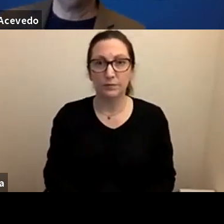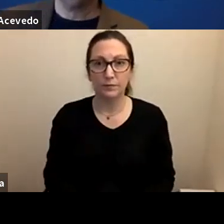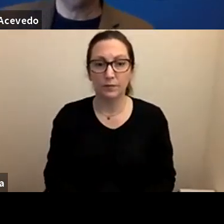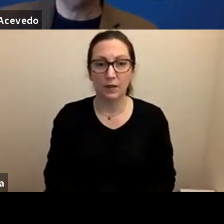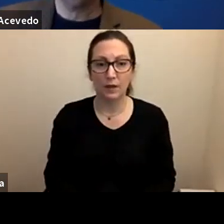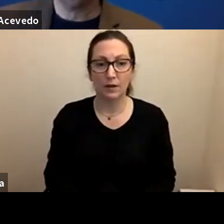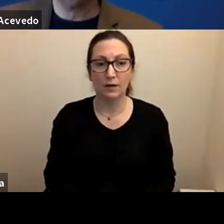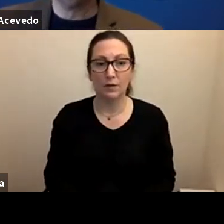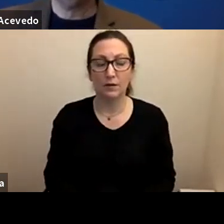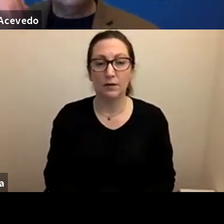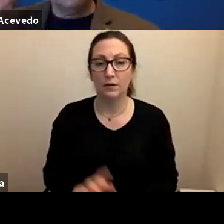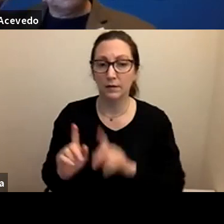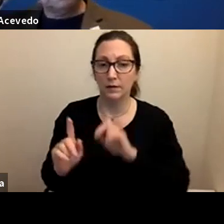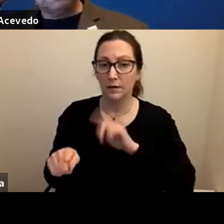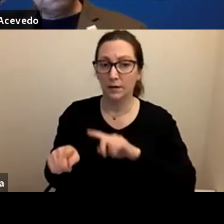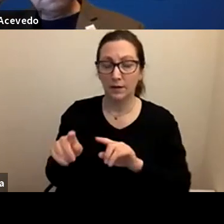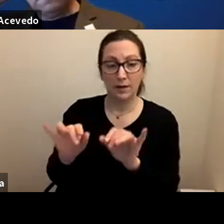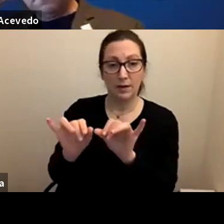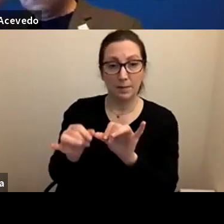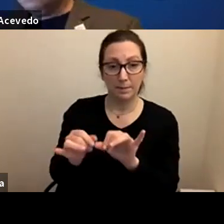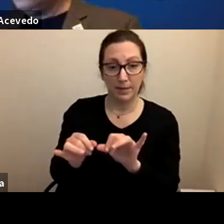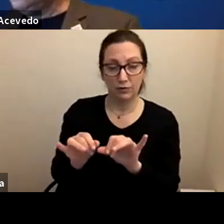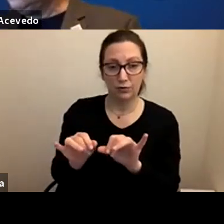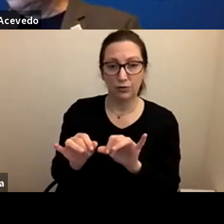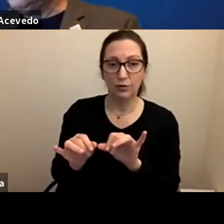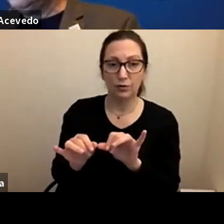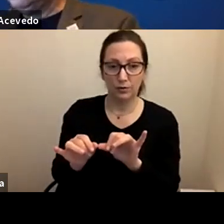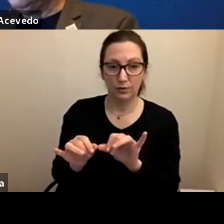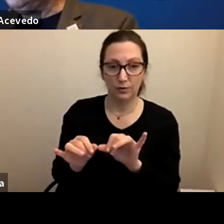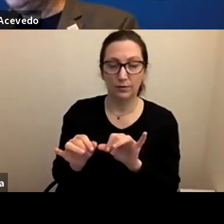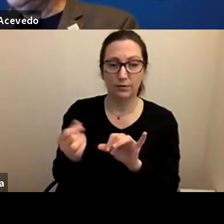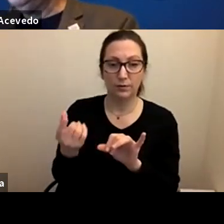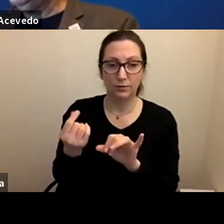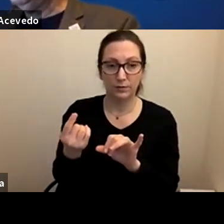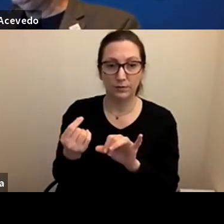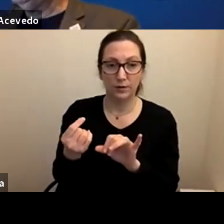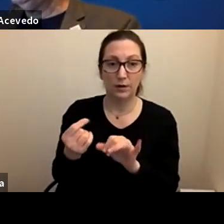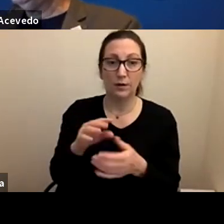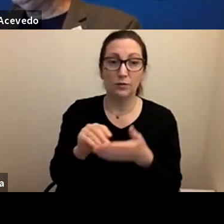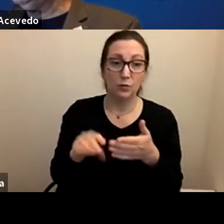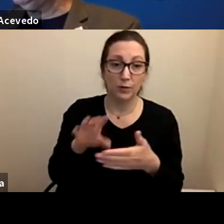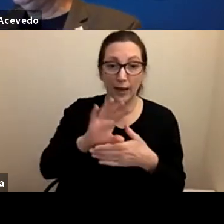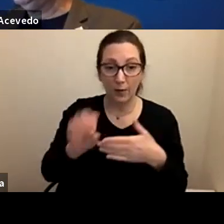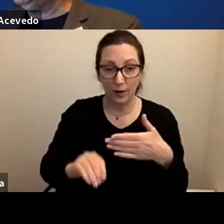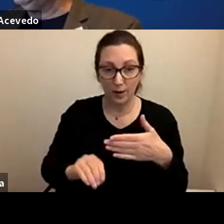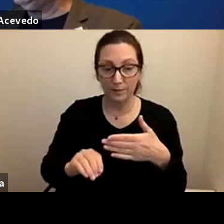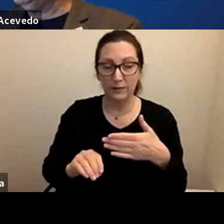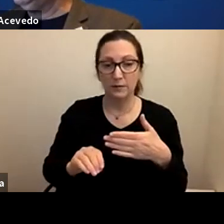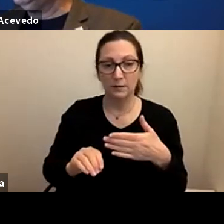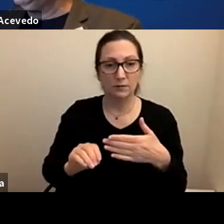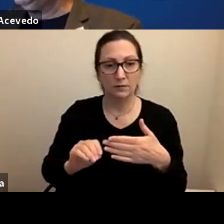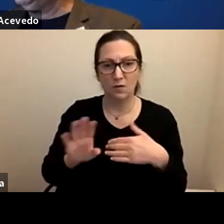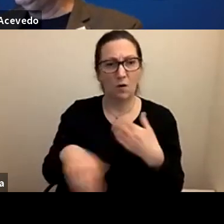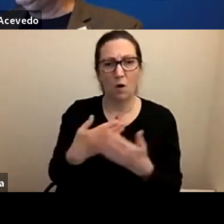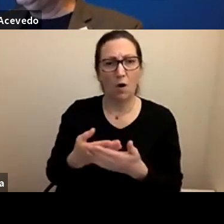I think the measure for the schools, as the external, is student outcomes and all of the same factors